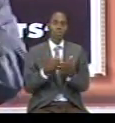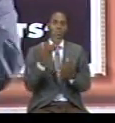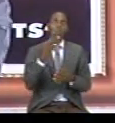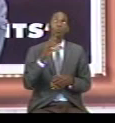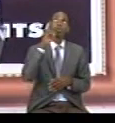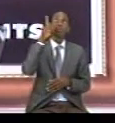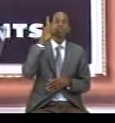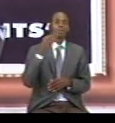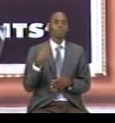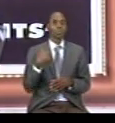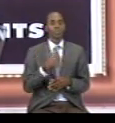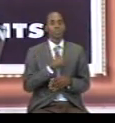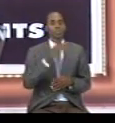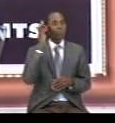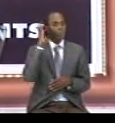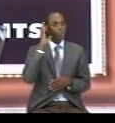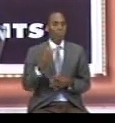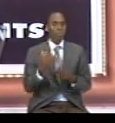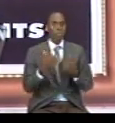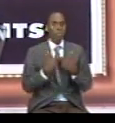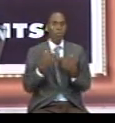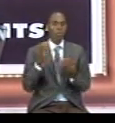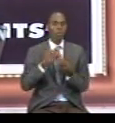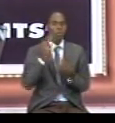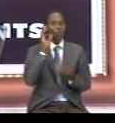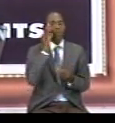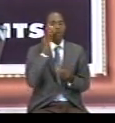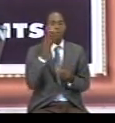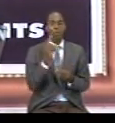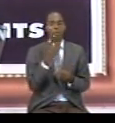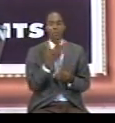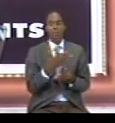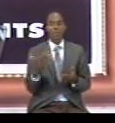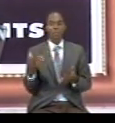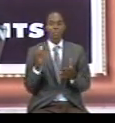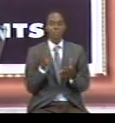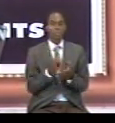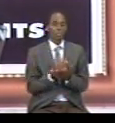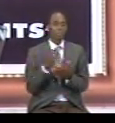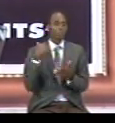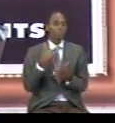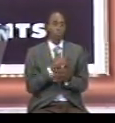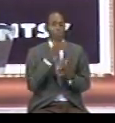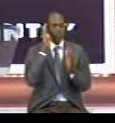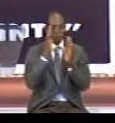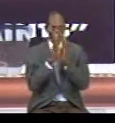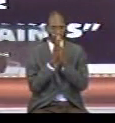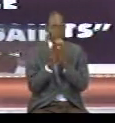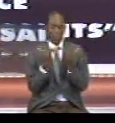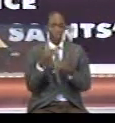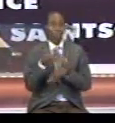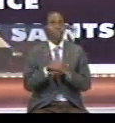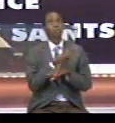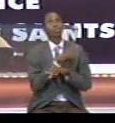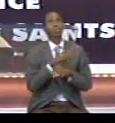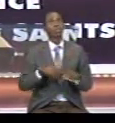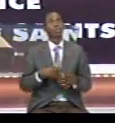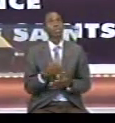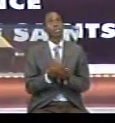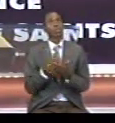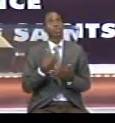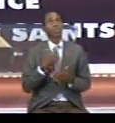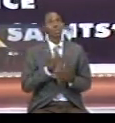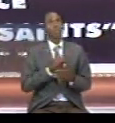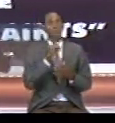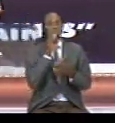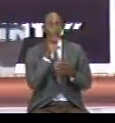bear fruit. And one of the major prayers we are going to pray tonight is, so Lord, help me. I'm connected with Christ. I'm associated